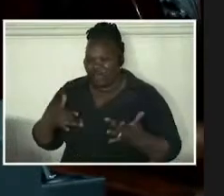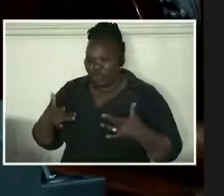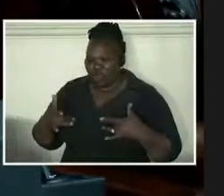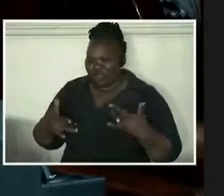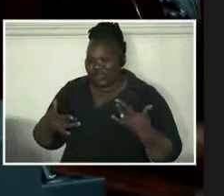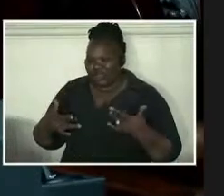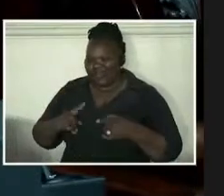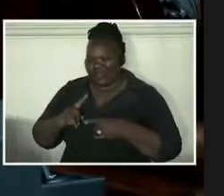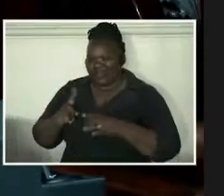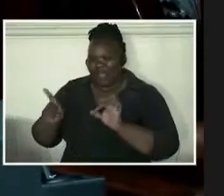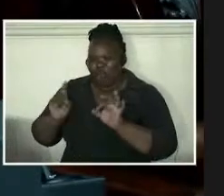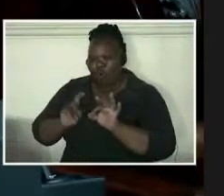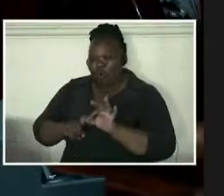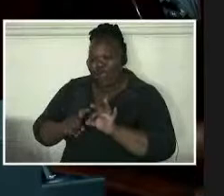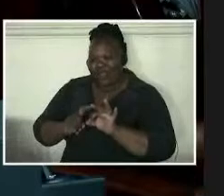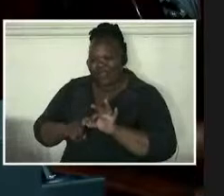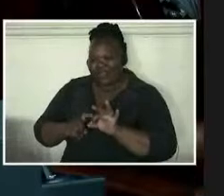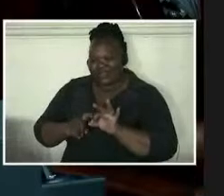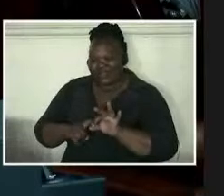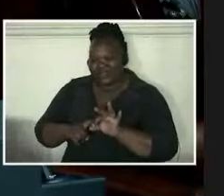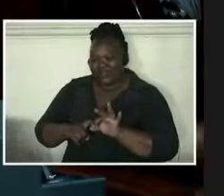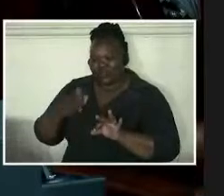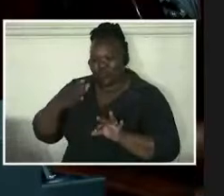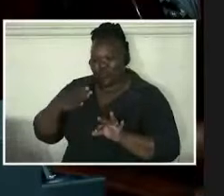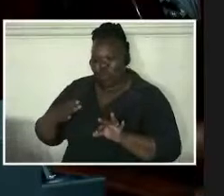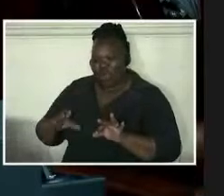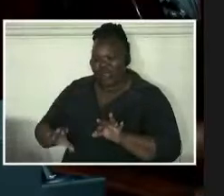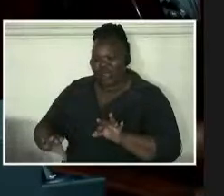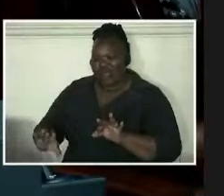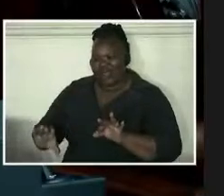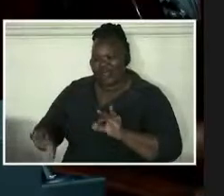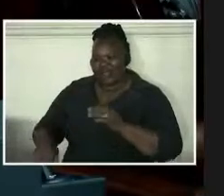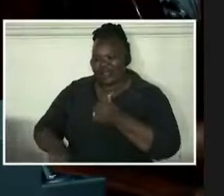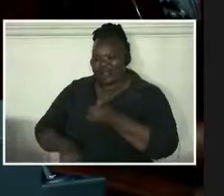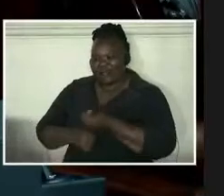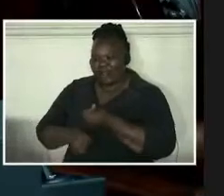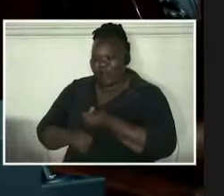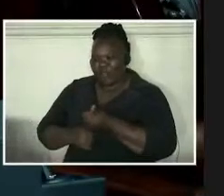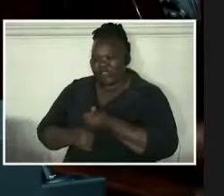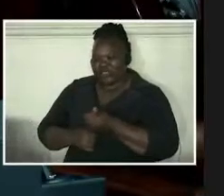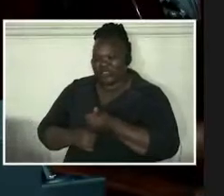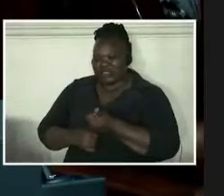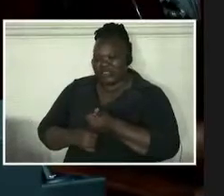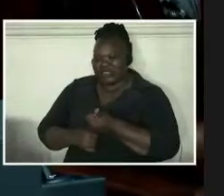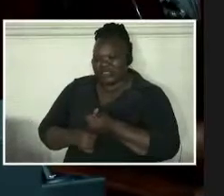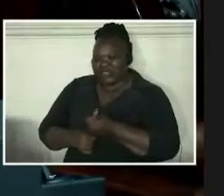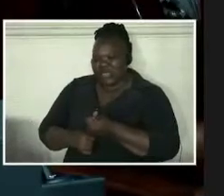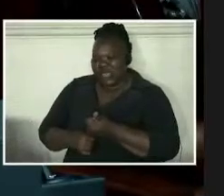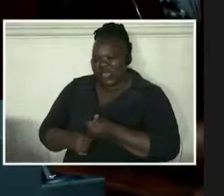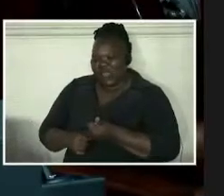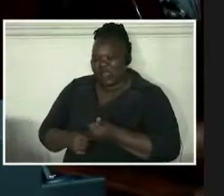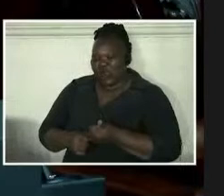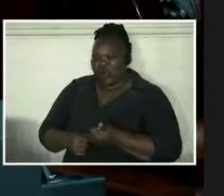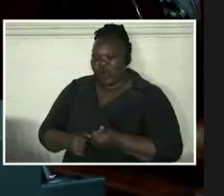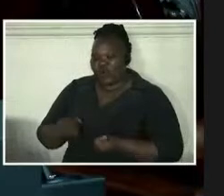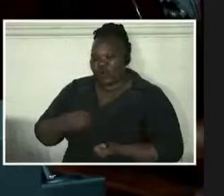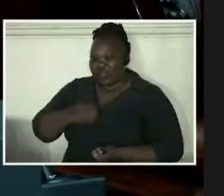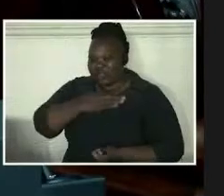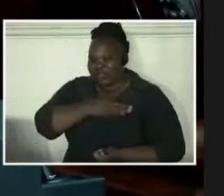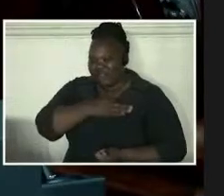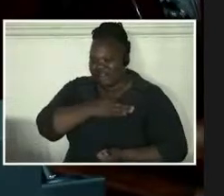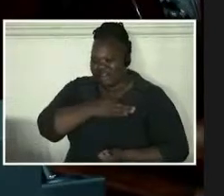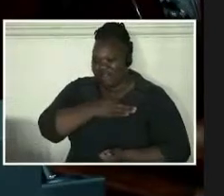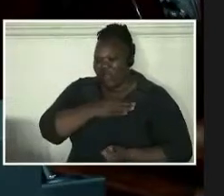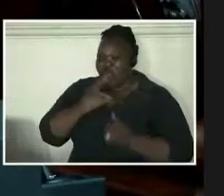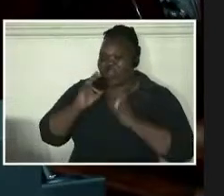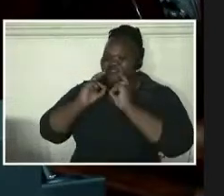quality to clients support and well being to the staff the visit to my